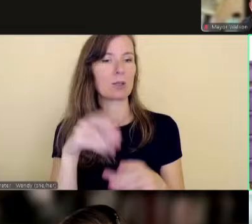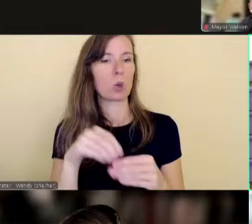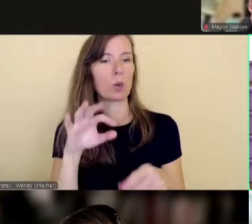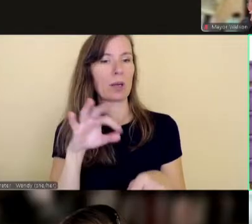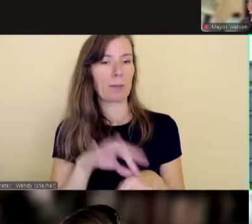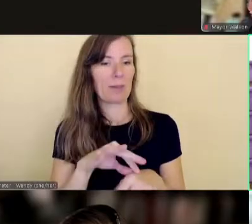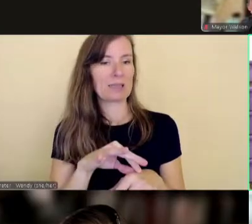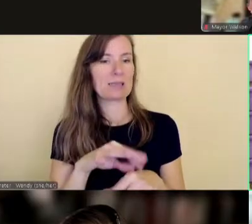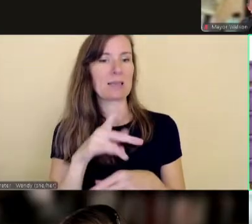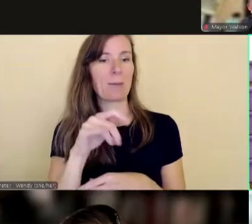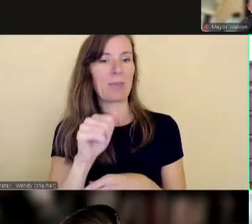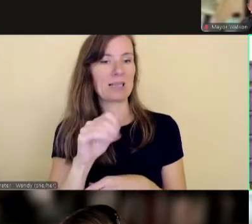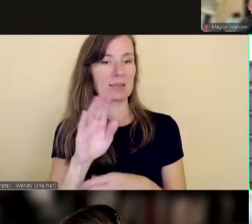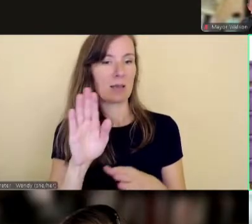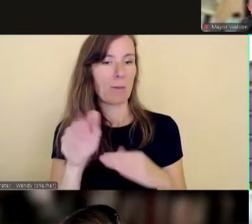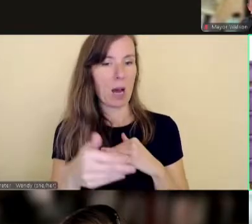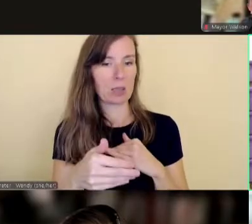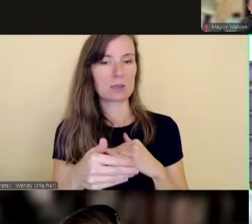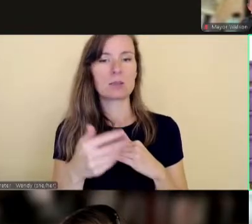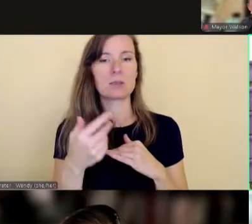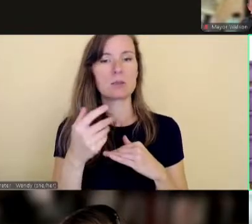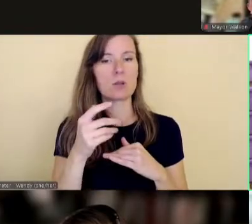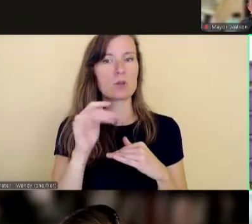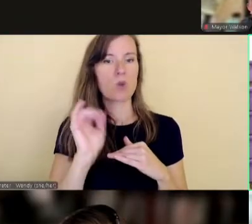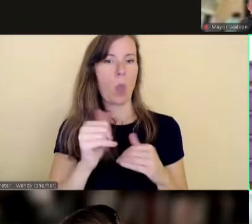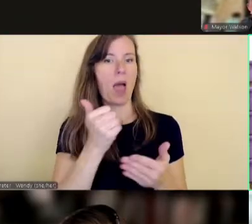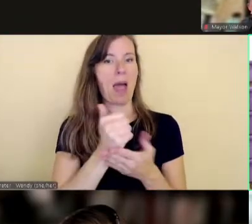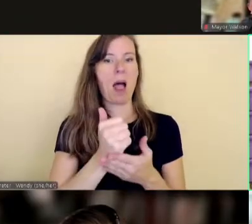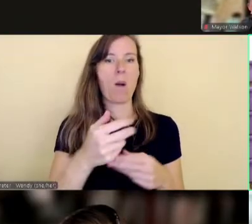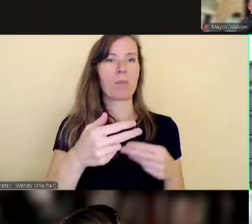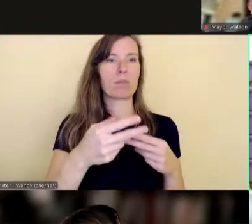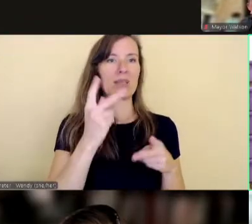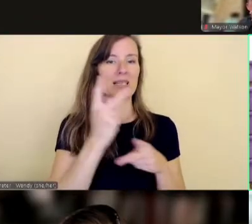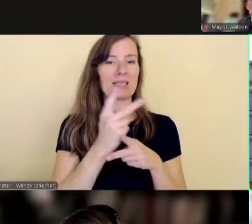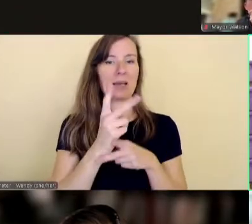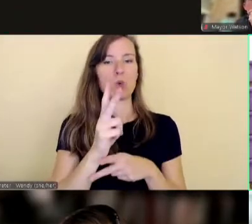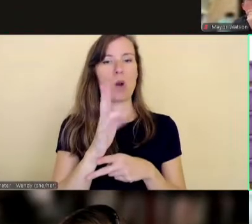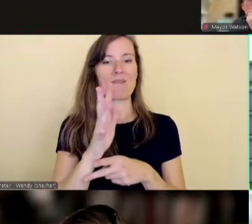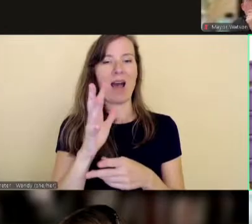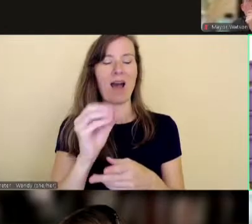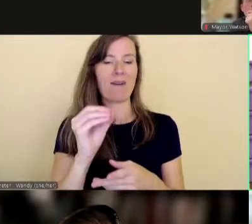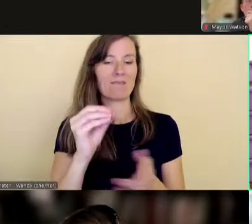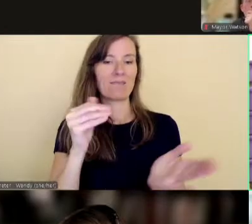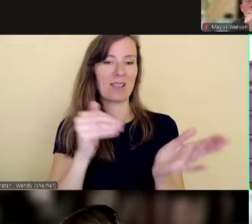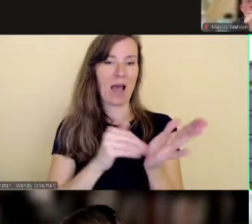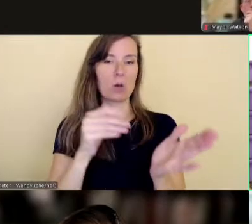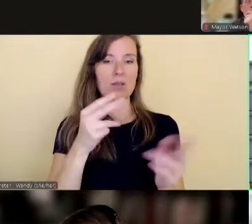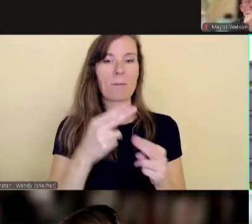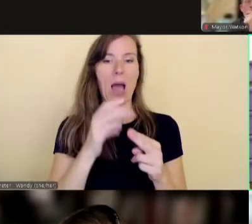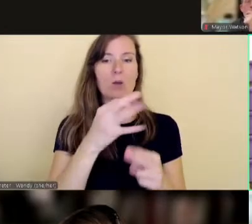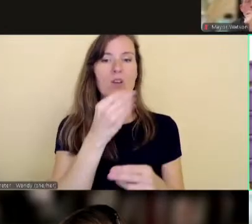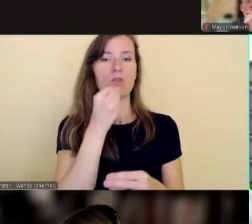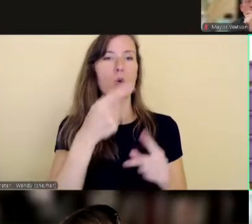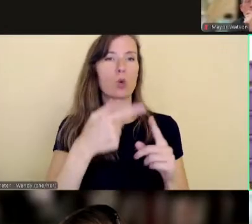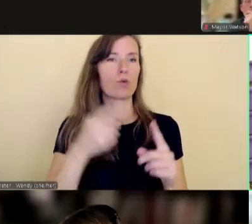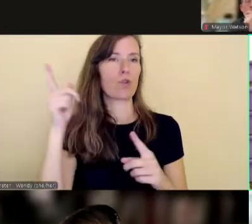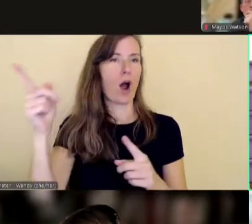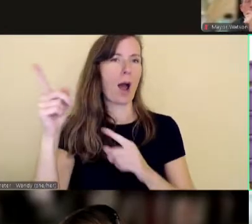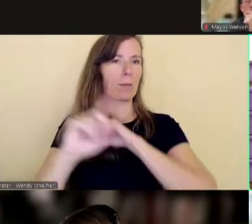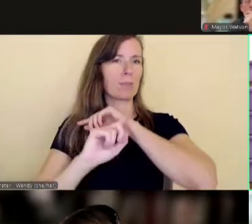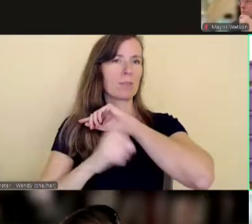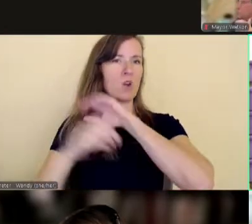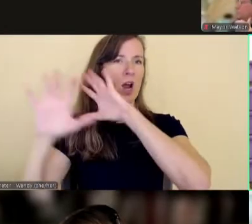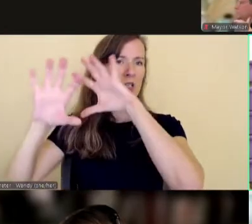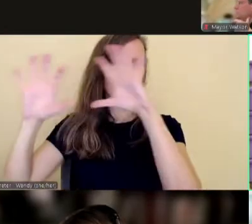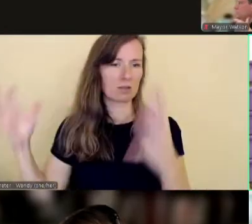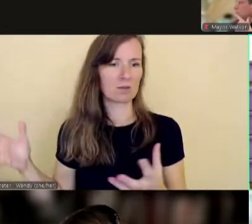was very effusive in talking about how his yearly budget includes a $10,000 gala end-of-year dinner to